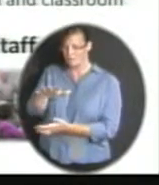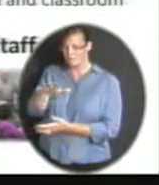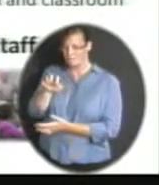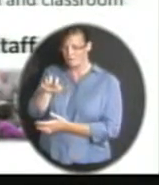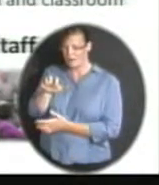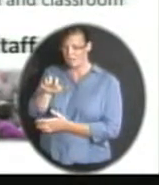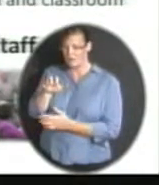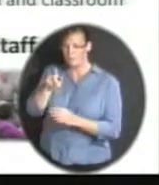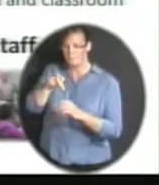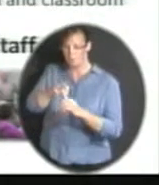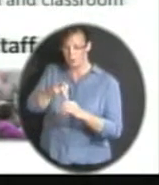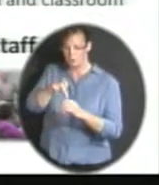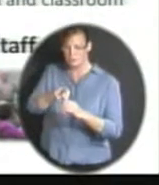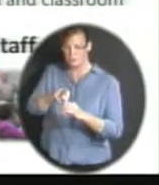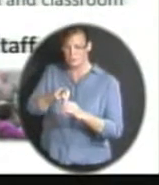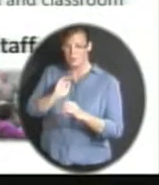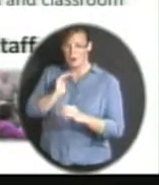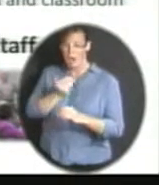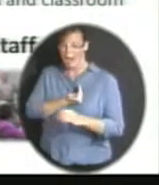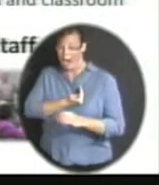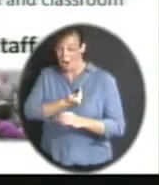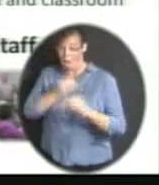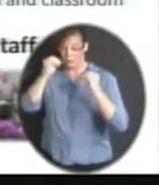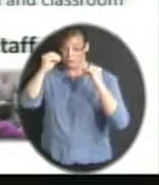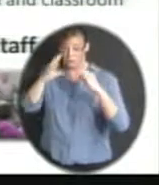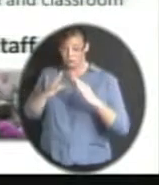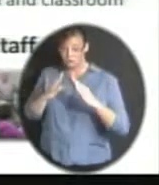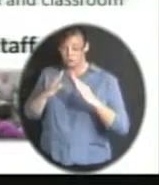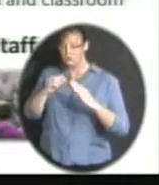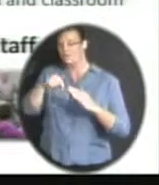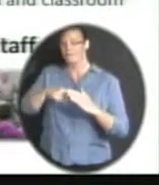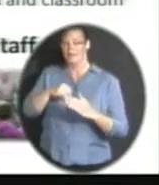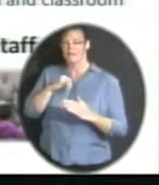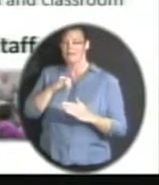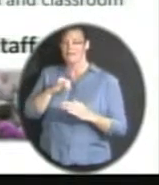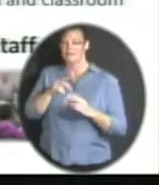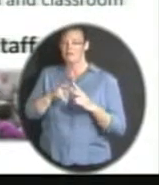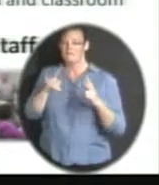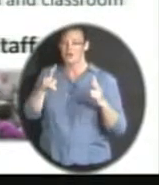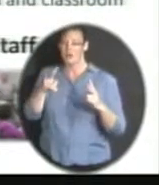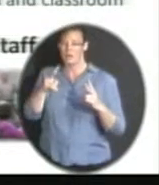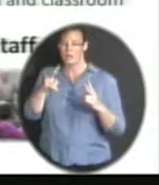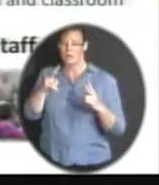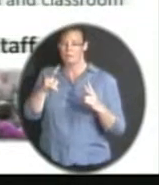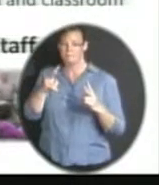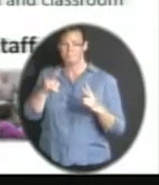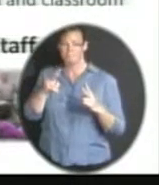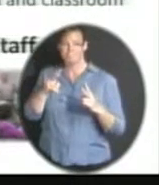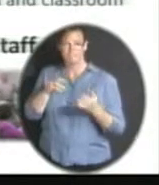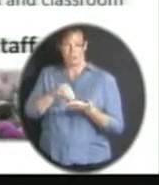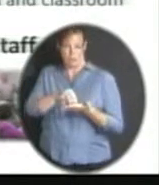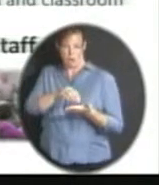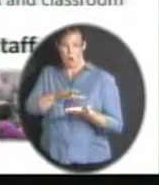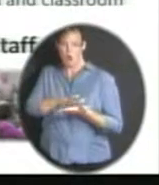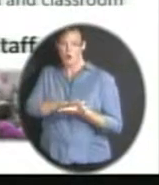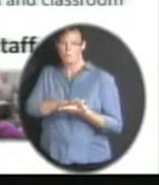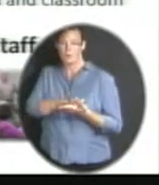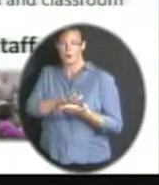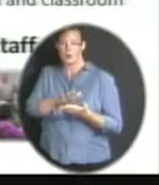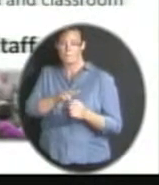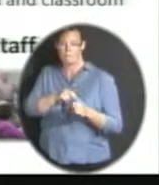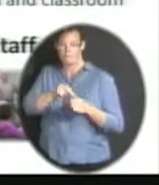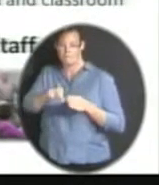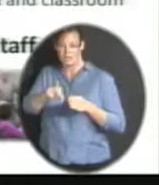1,500 participants were our own teachers. This is a very notable